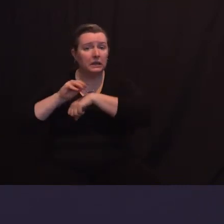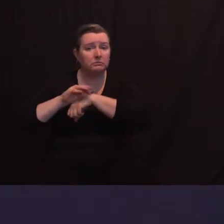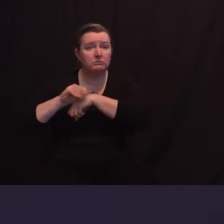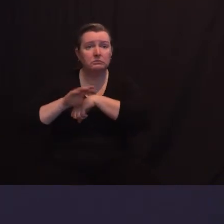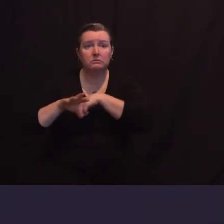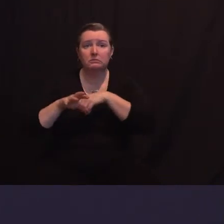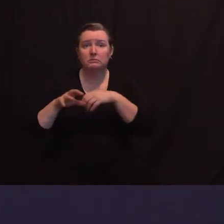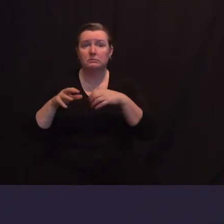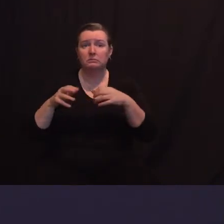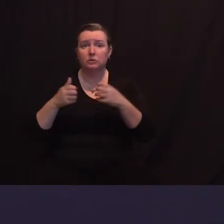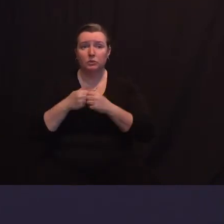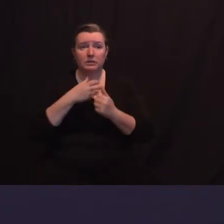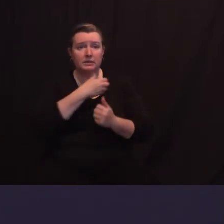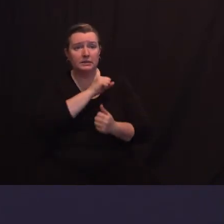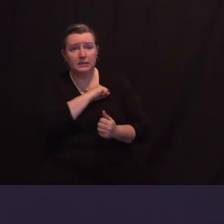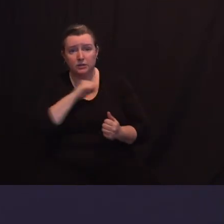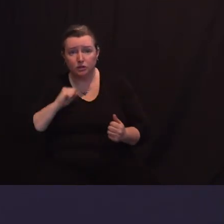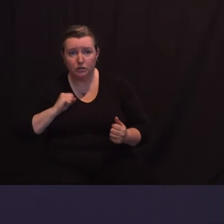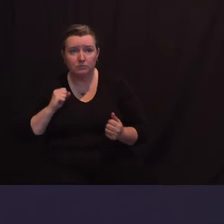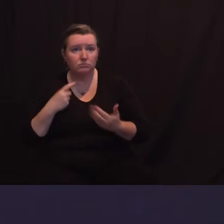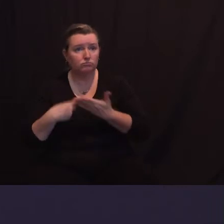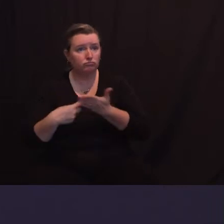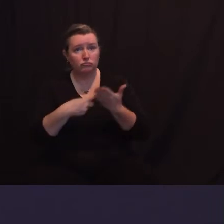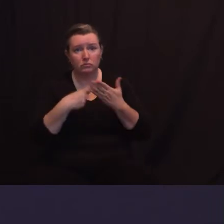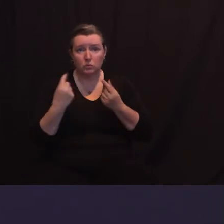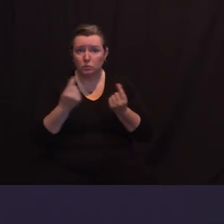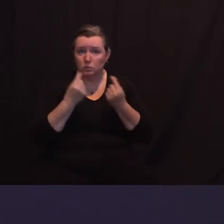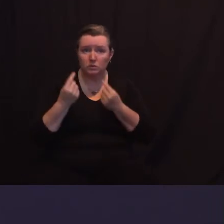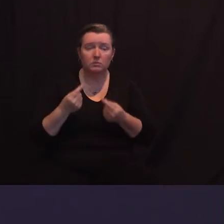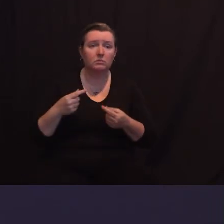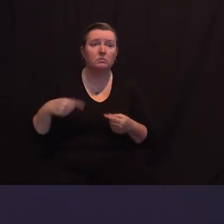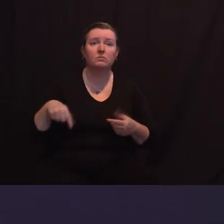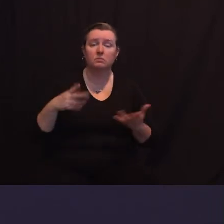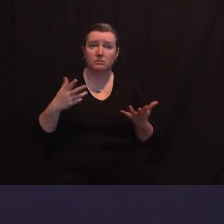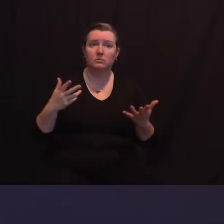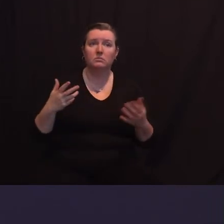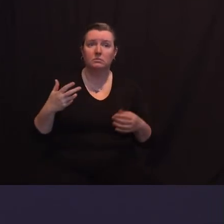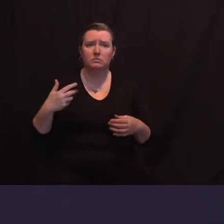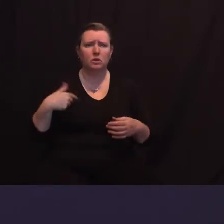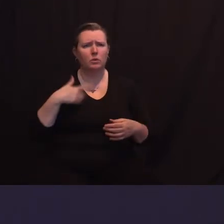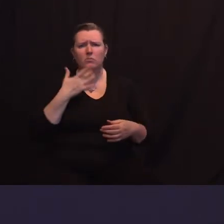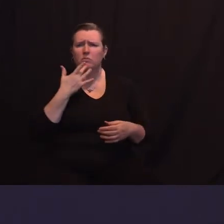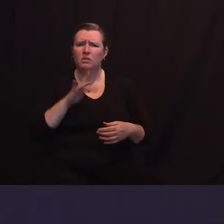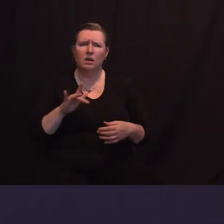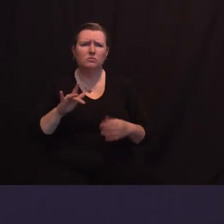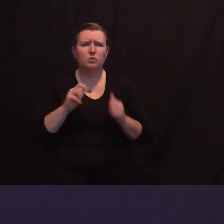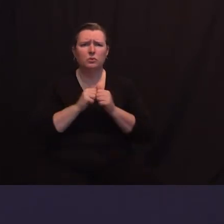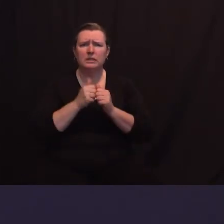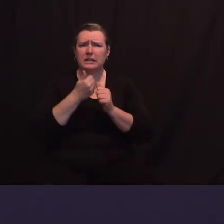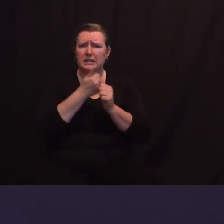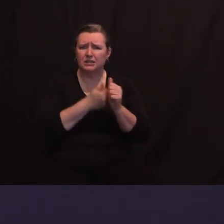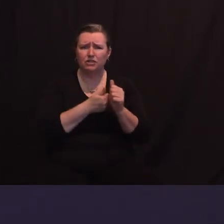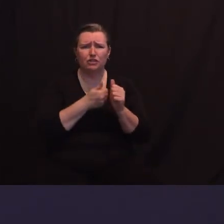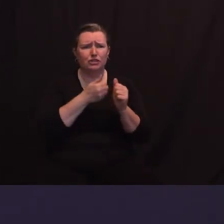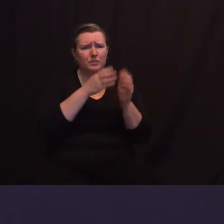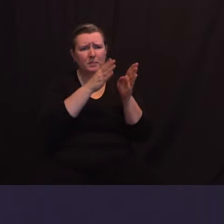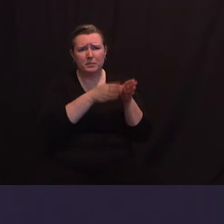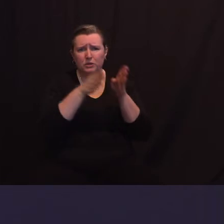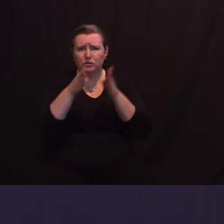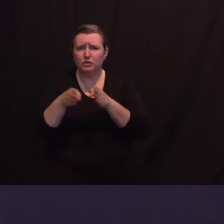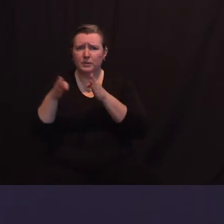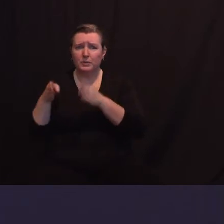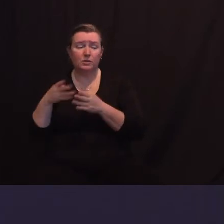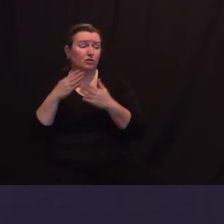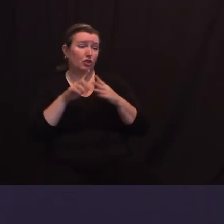those processes go forward. And again, we are blessed as a state with each one of those people, beginning with the guy to my left, by